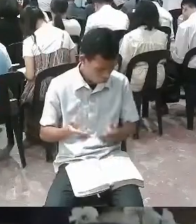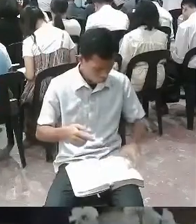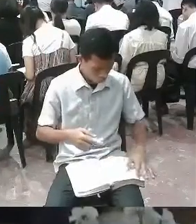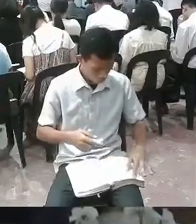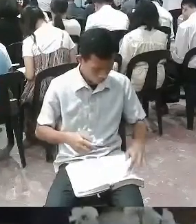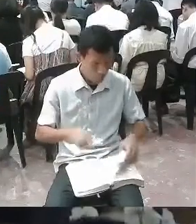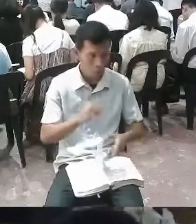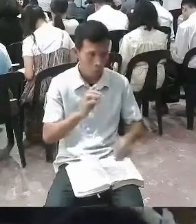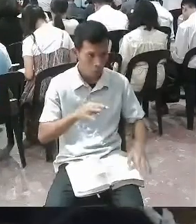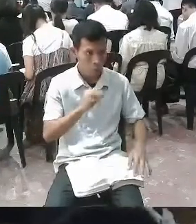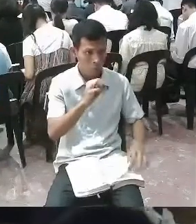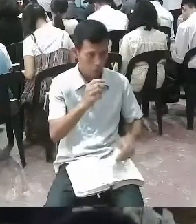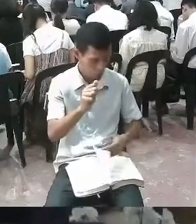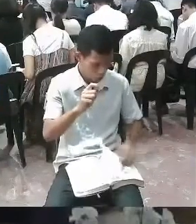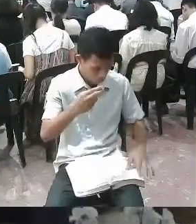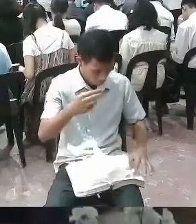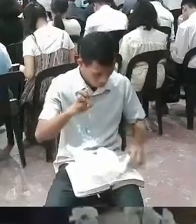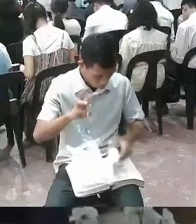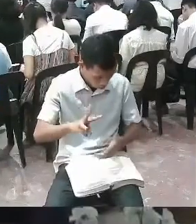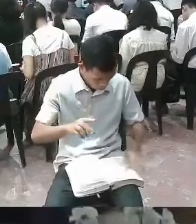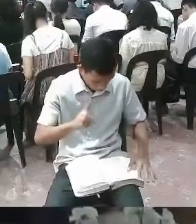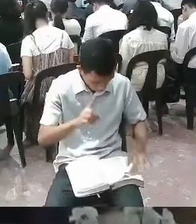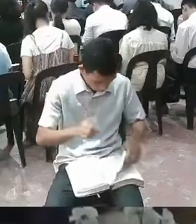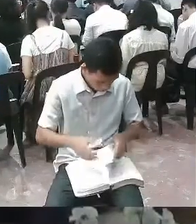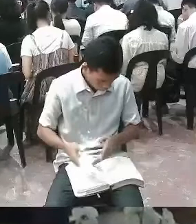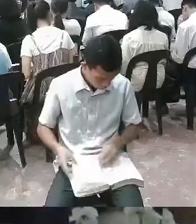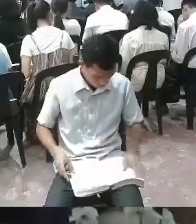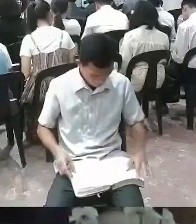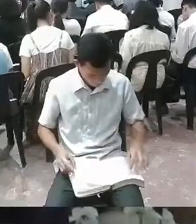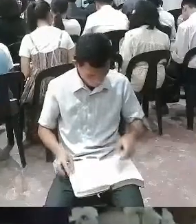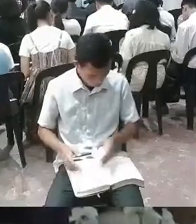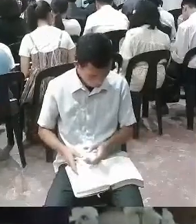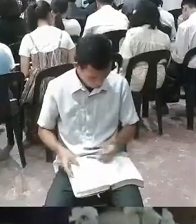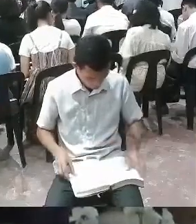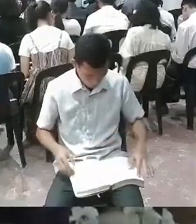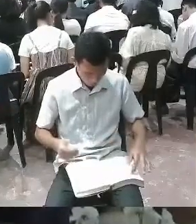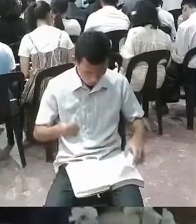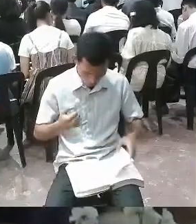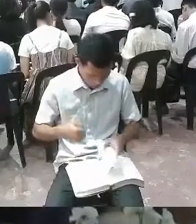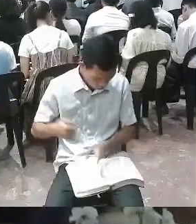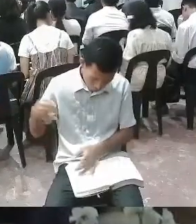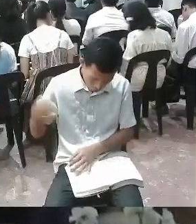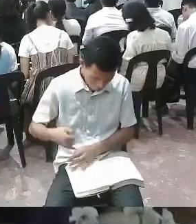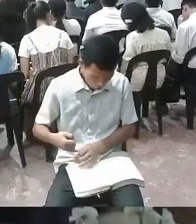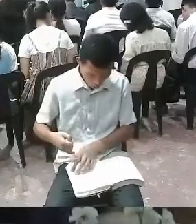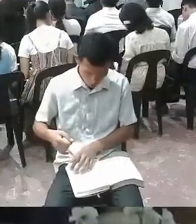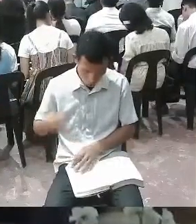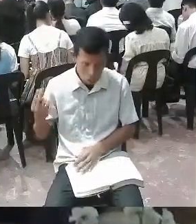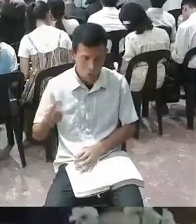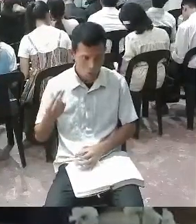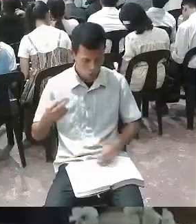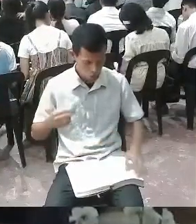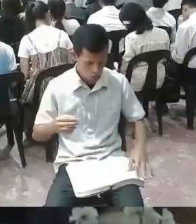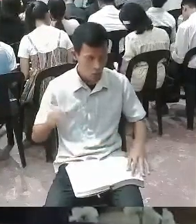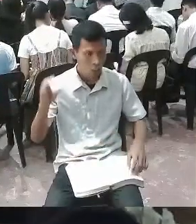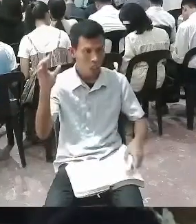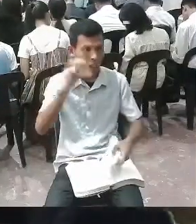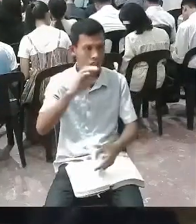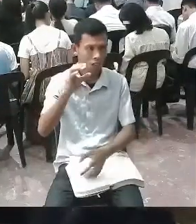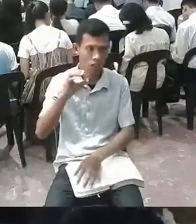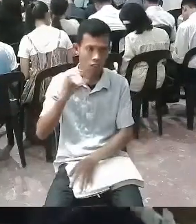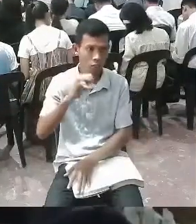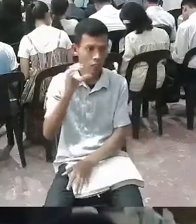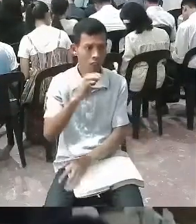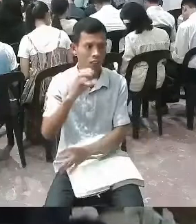Matthew chapter 1, it is usually a Christmas type of a